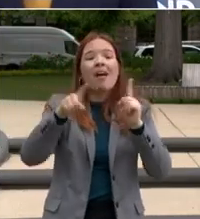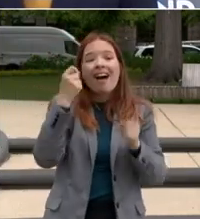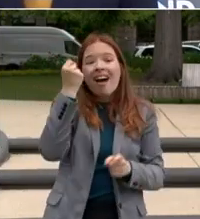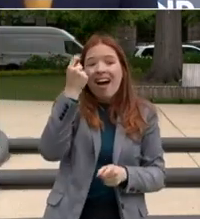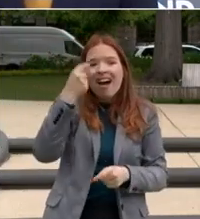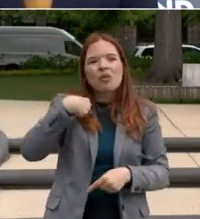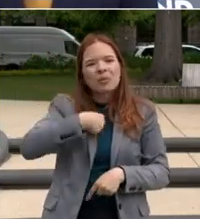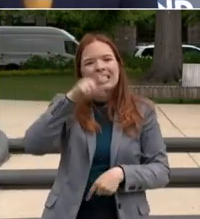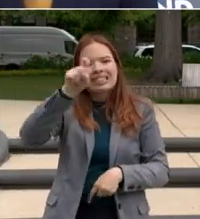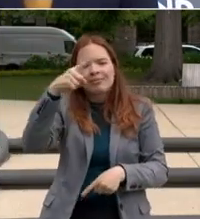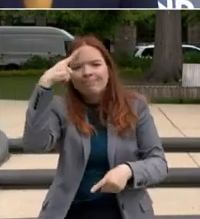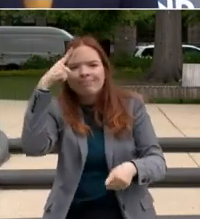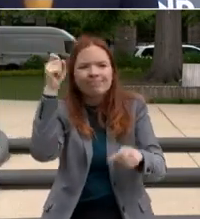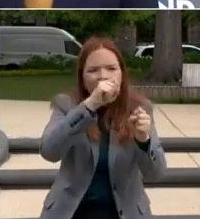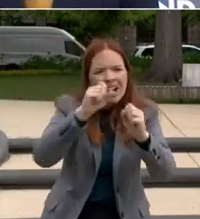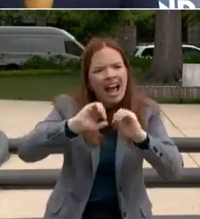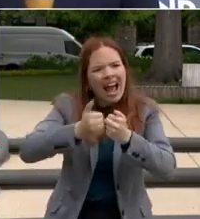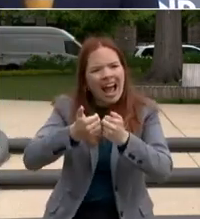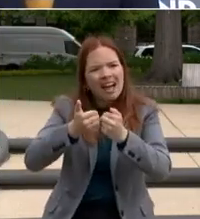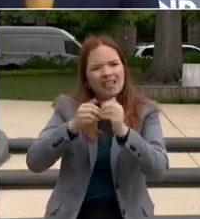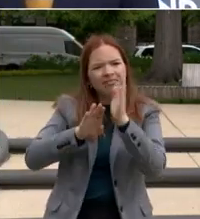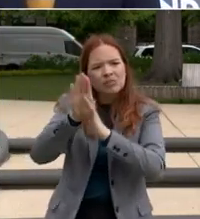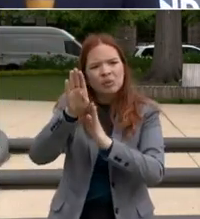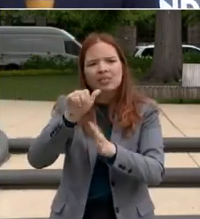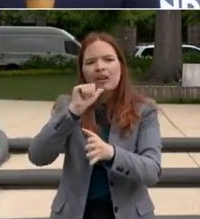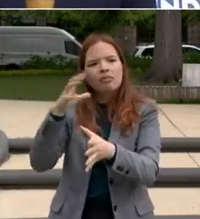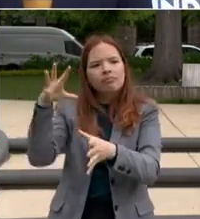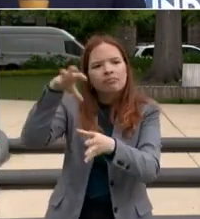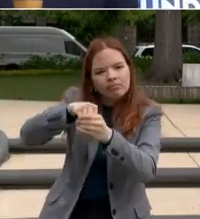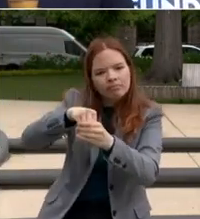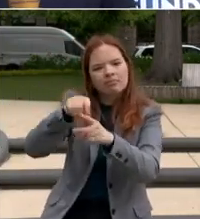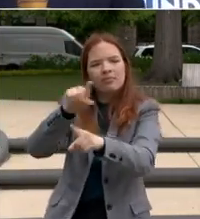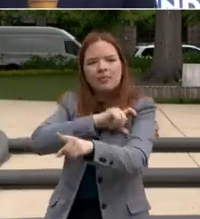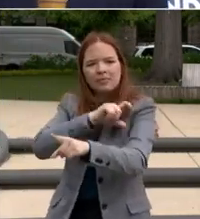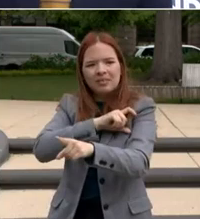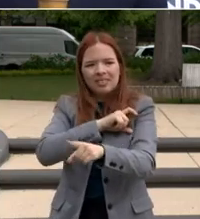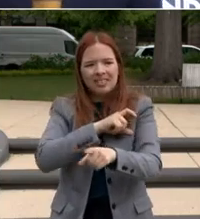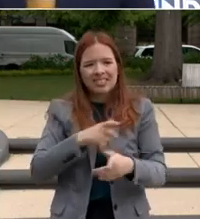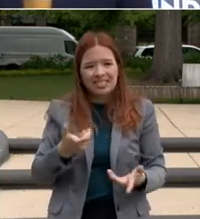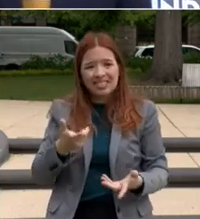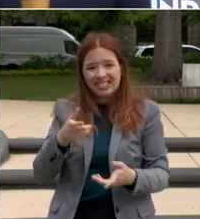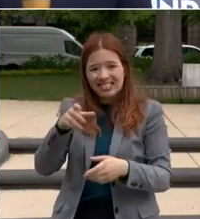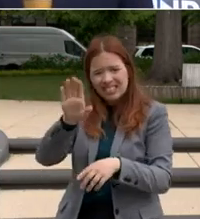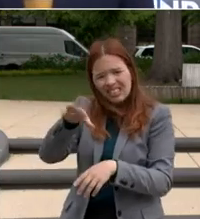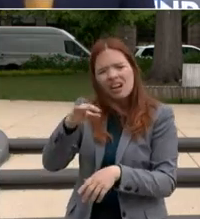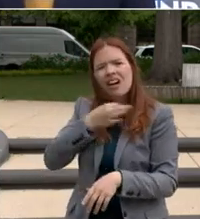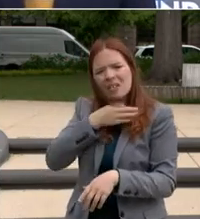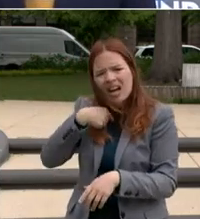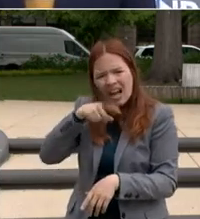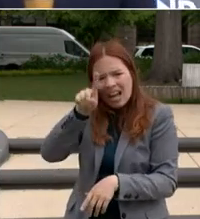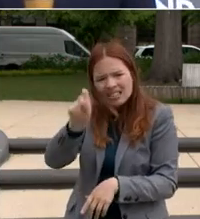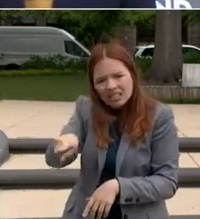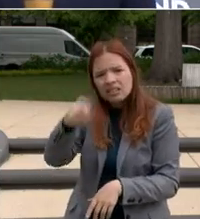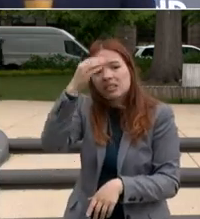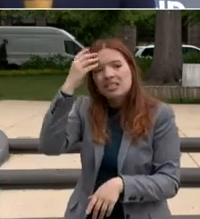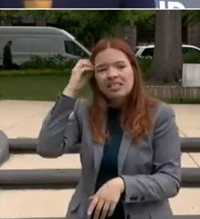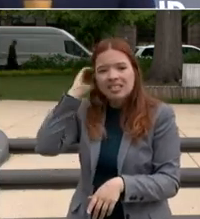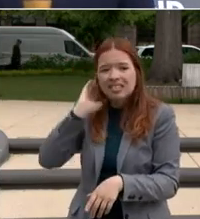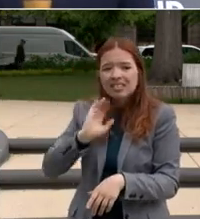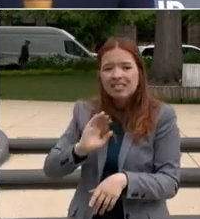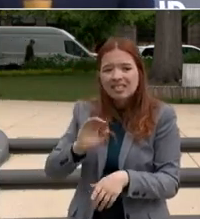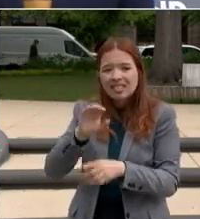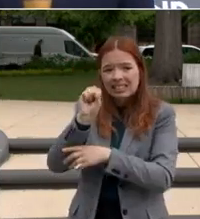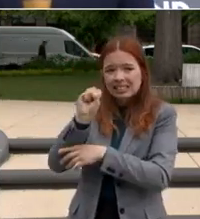those cars that don't include the police. Can I ask you why? Sure. And this was kind of the social media discussion after